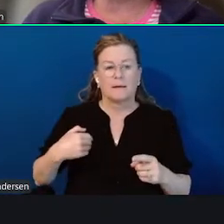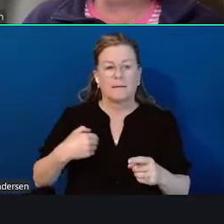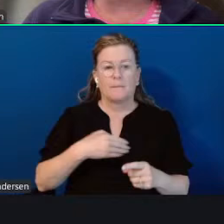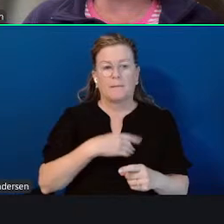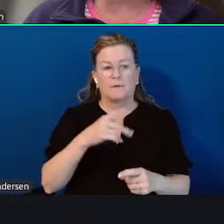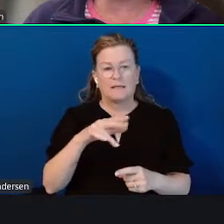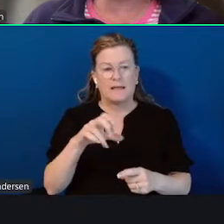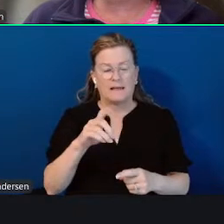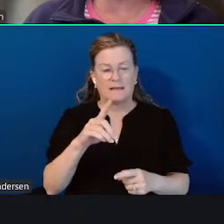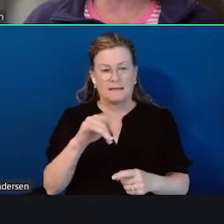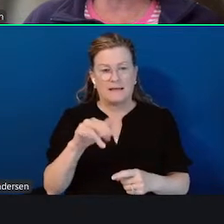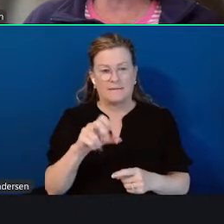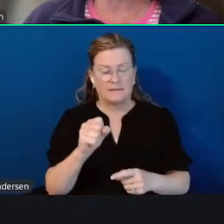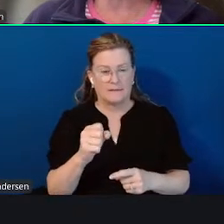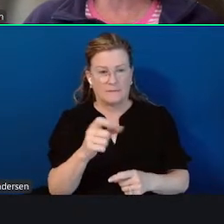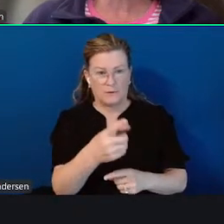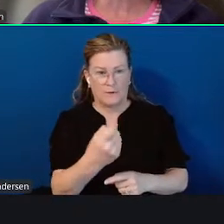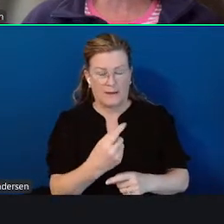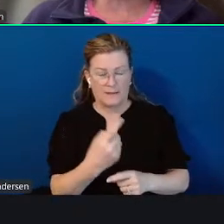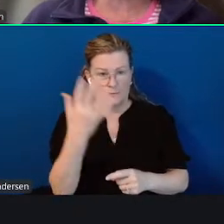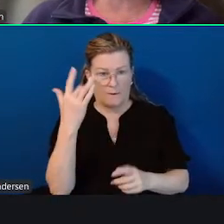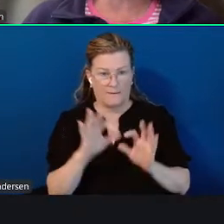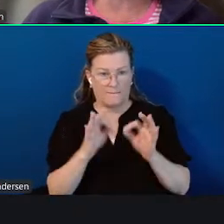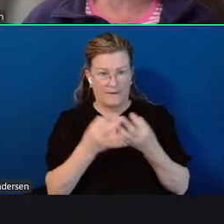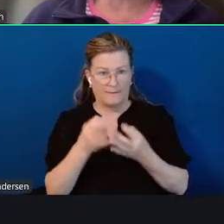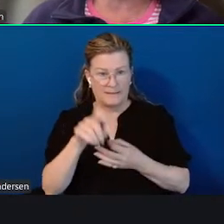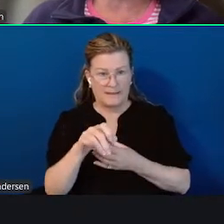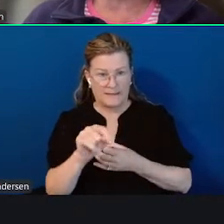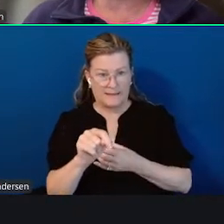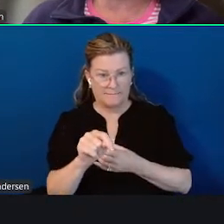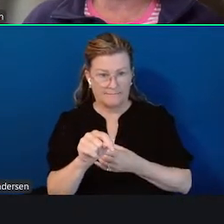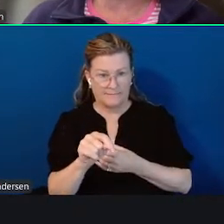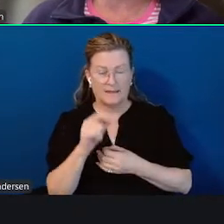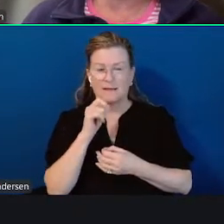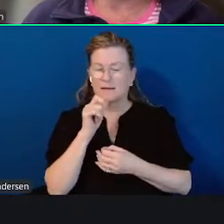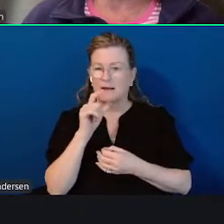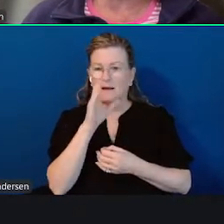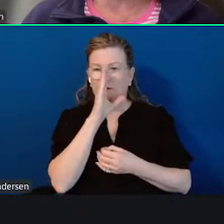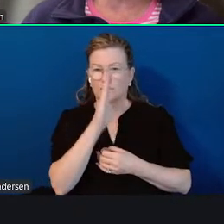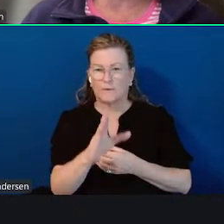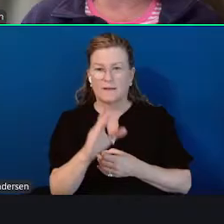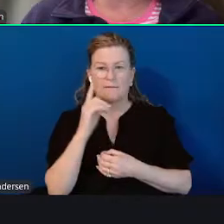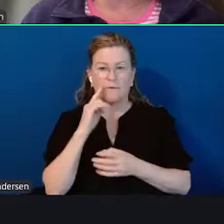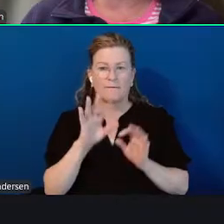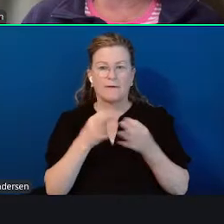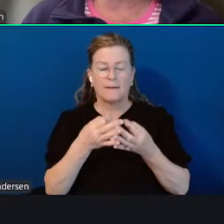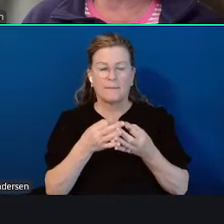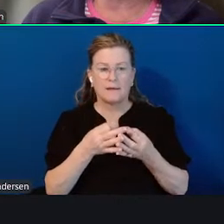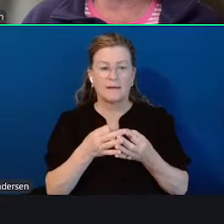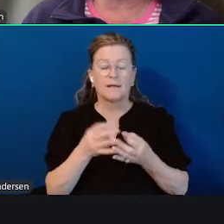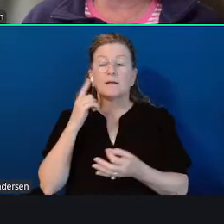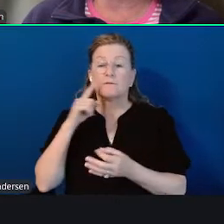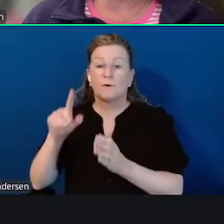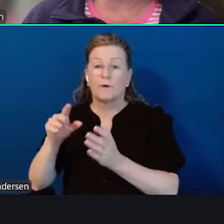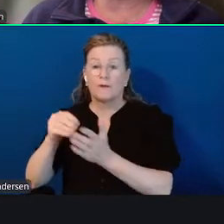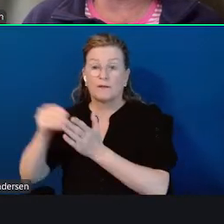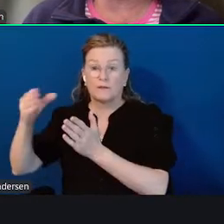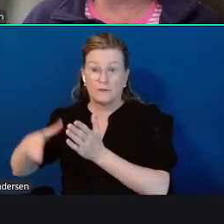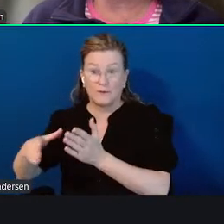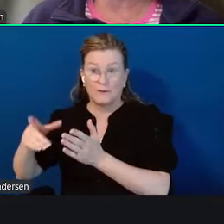ask about families, why would families need it? The families, it wouldn't be directly for the family, it would be directly for the student to be able